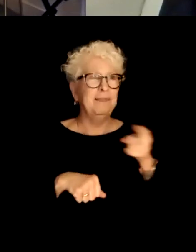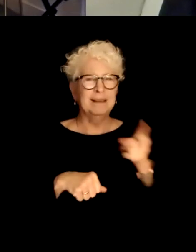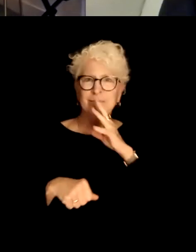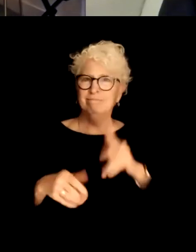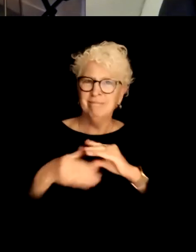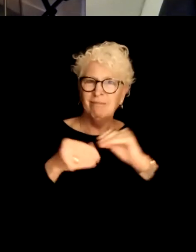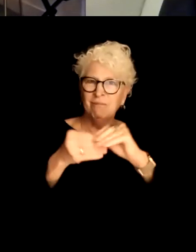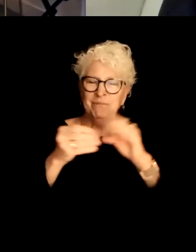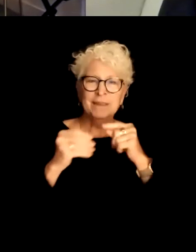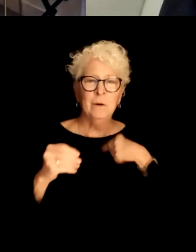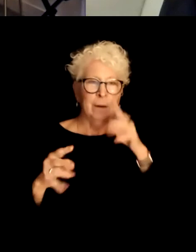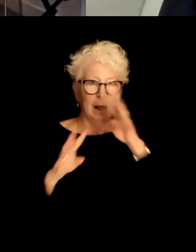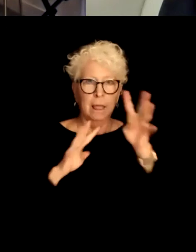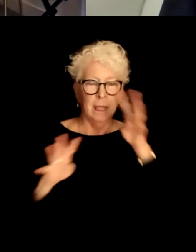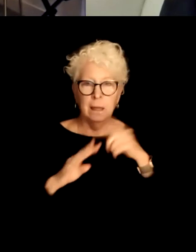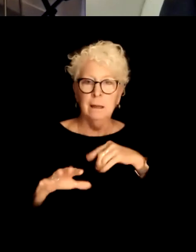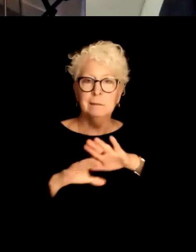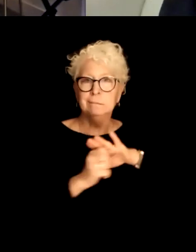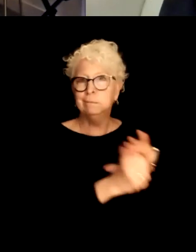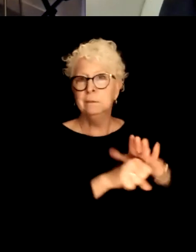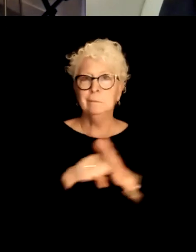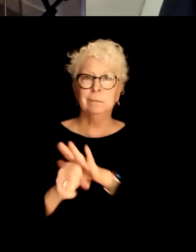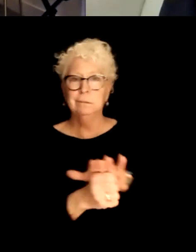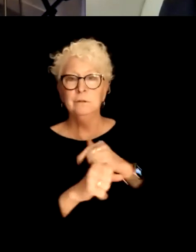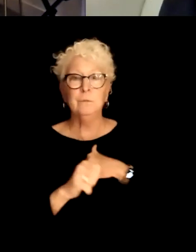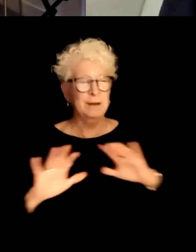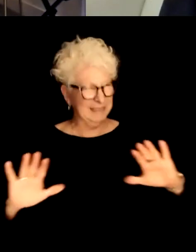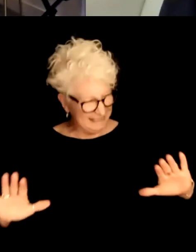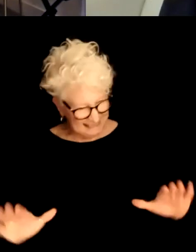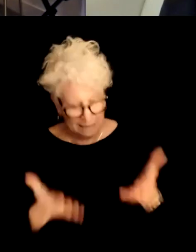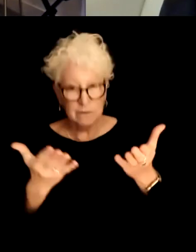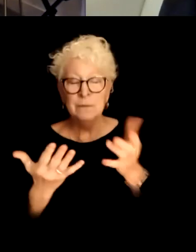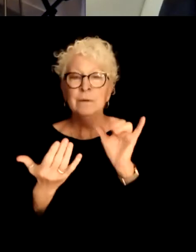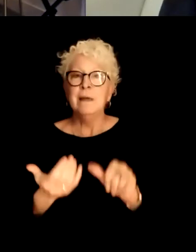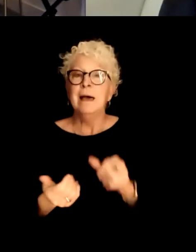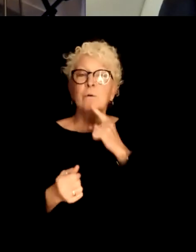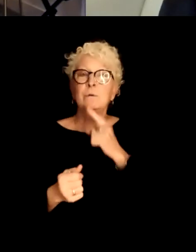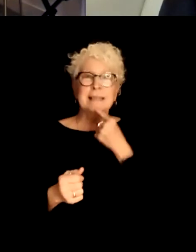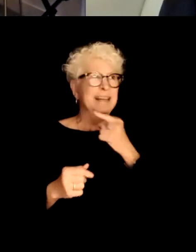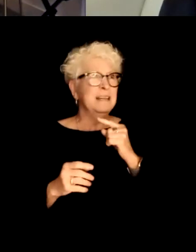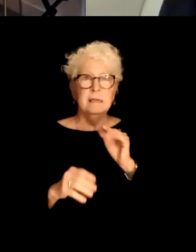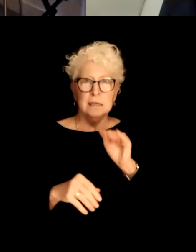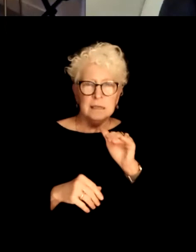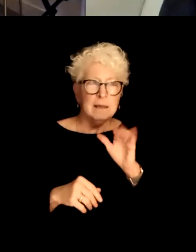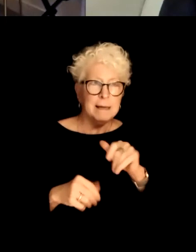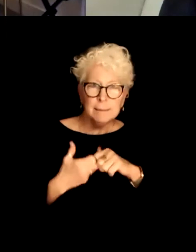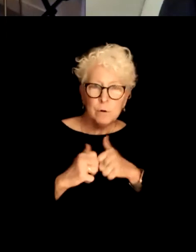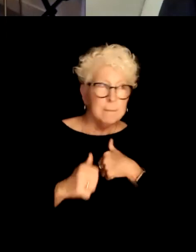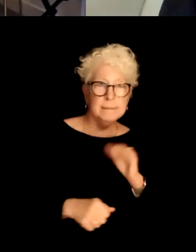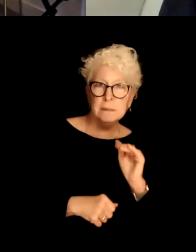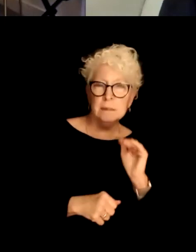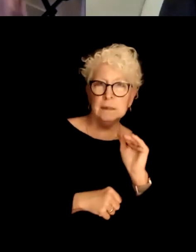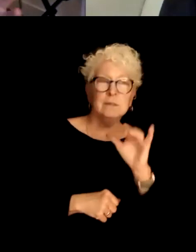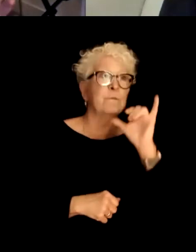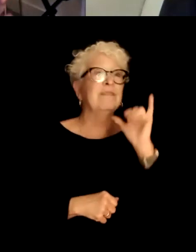that you find often in these communities, and the people who are saying, this is a problem, this is a problem, this is a problem, this is a problem. And people in my community, which